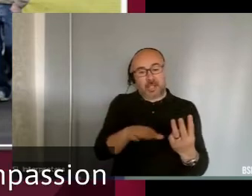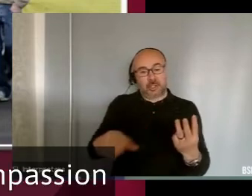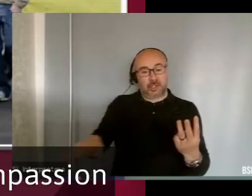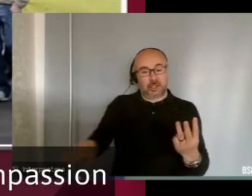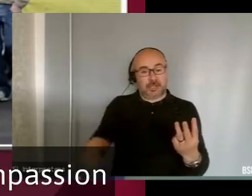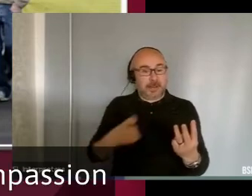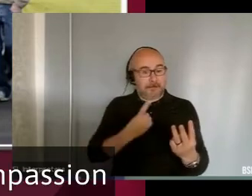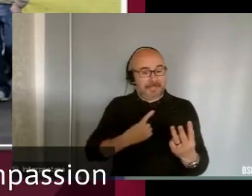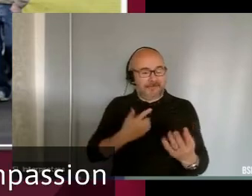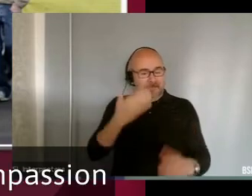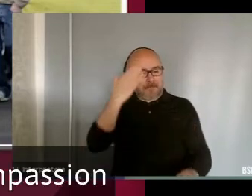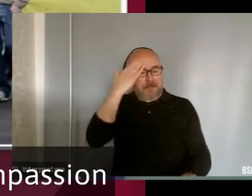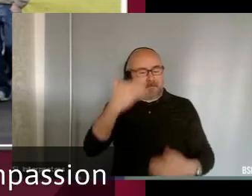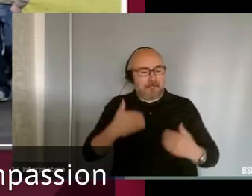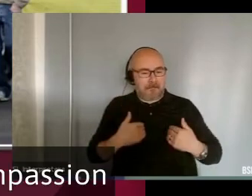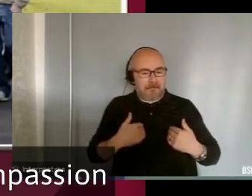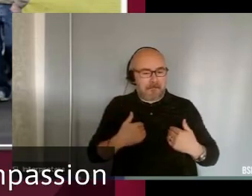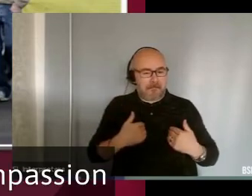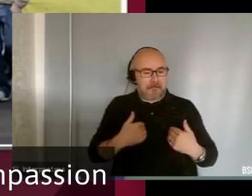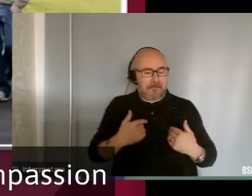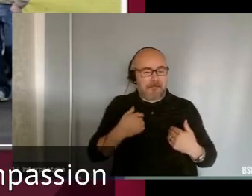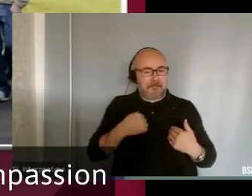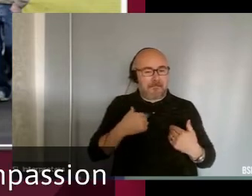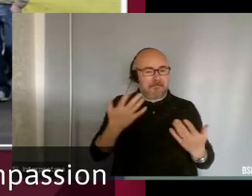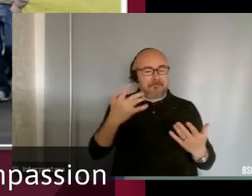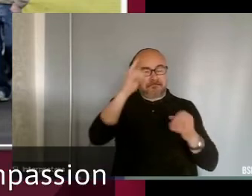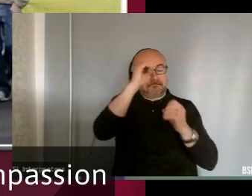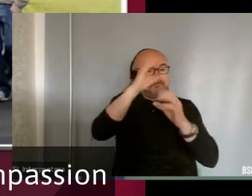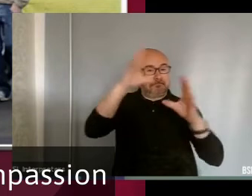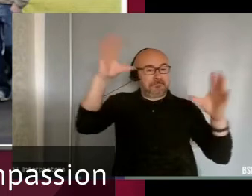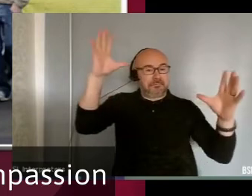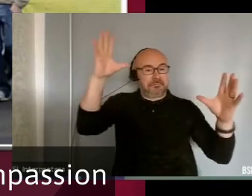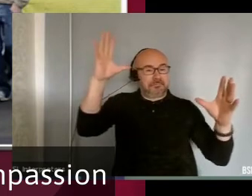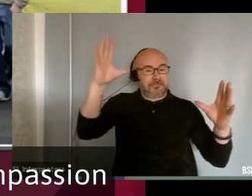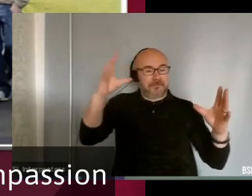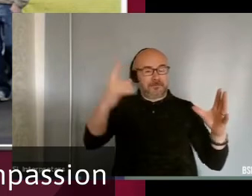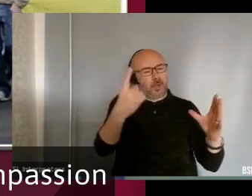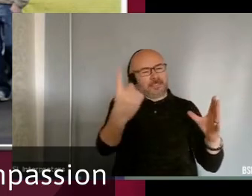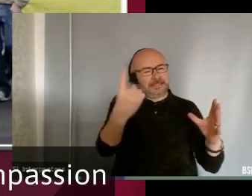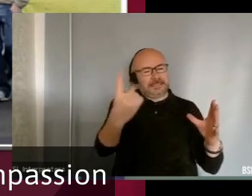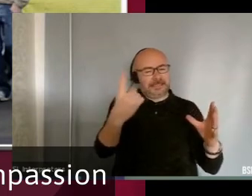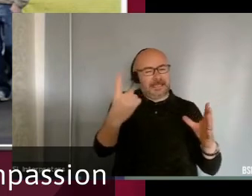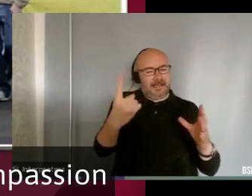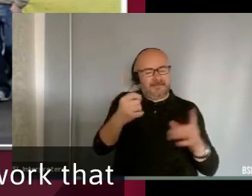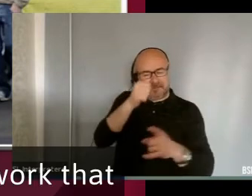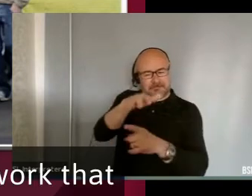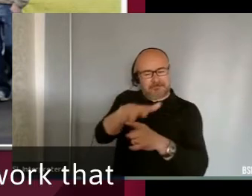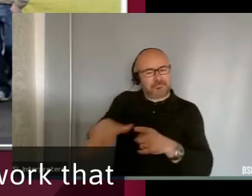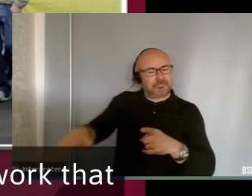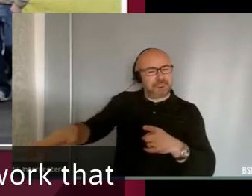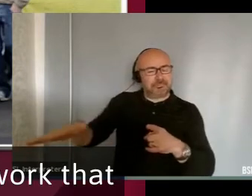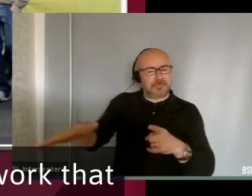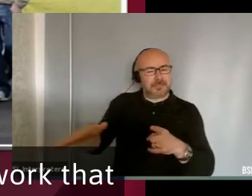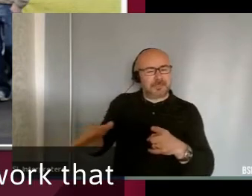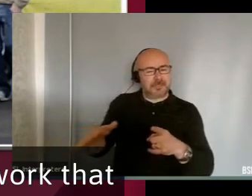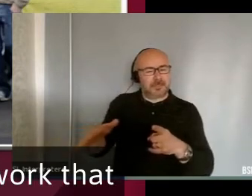just cannot imagine the kind of compassion, the inspiration that she brought that would